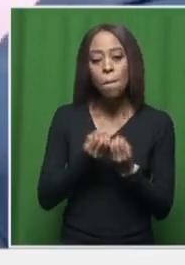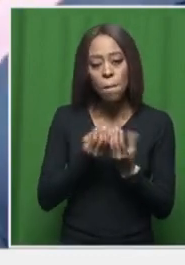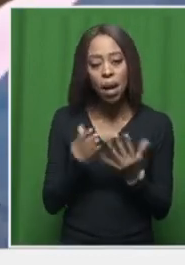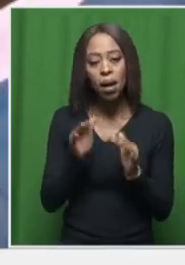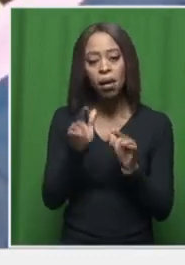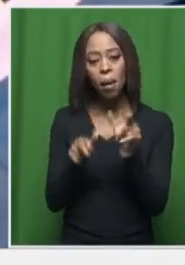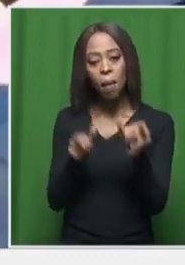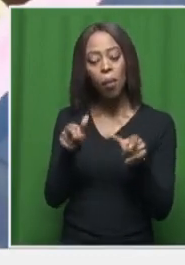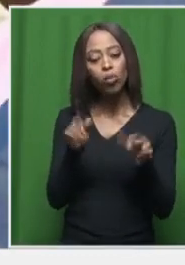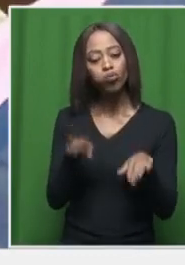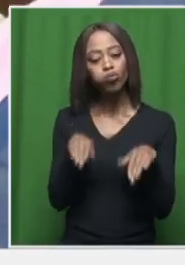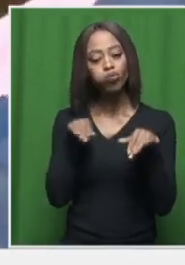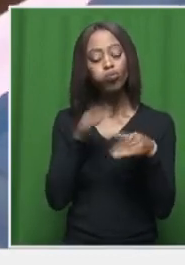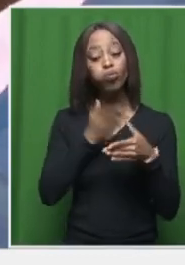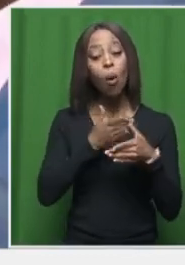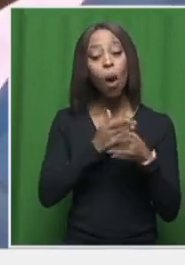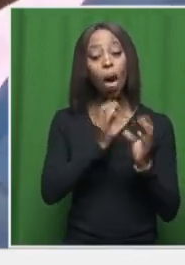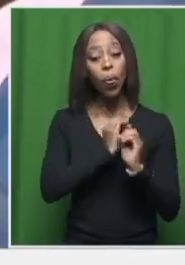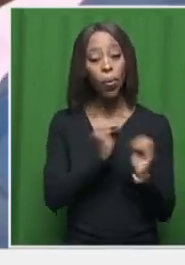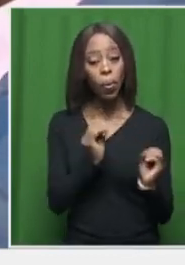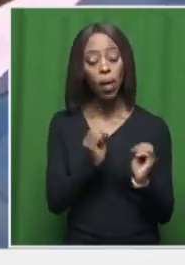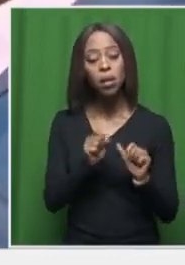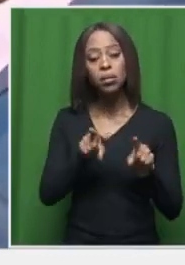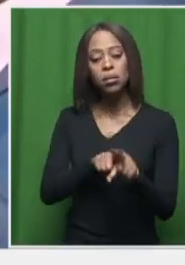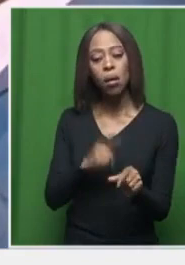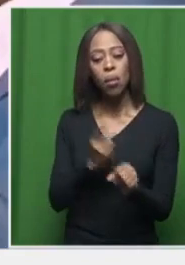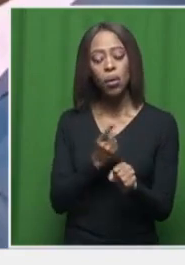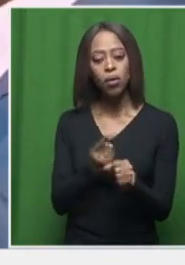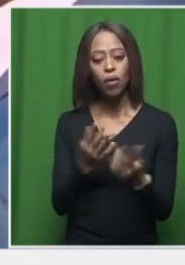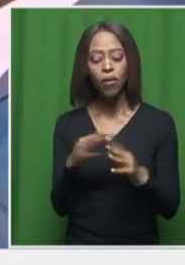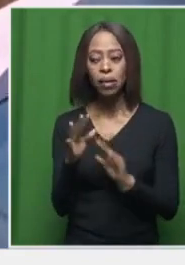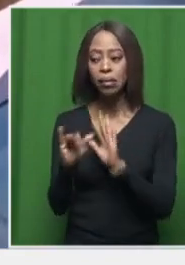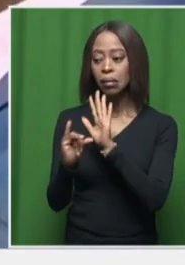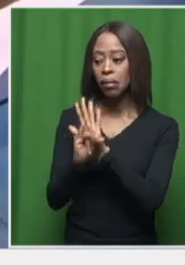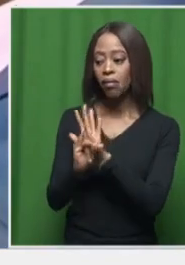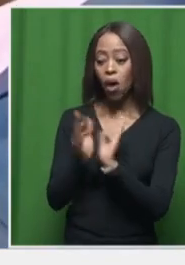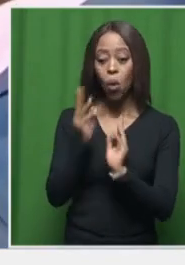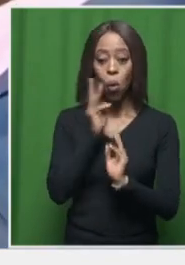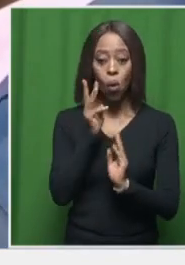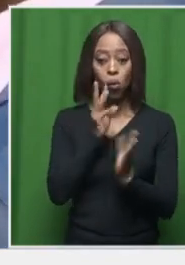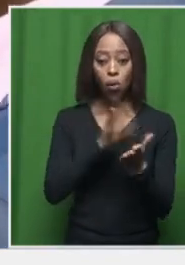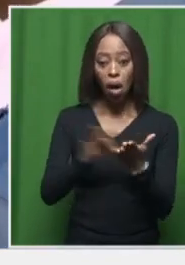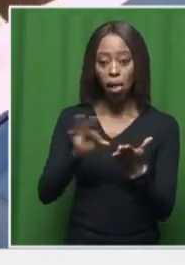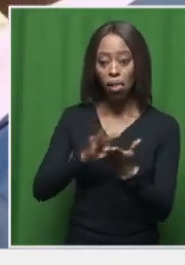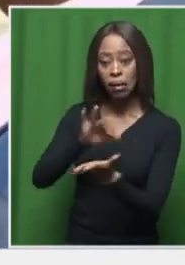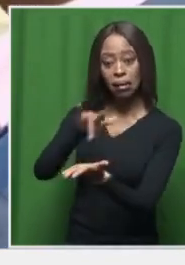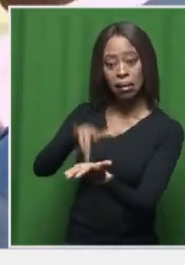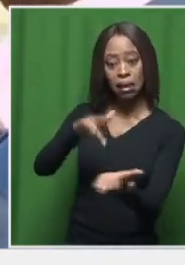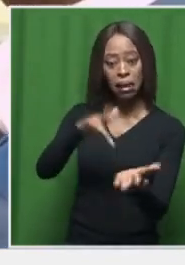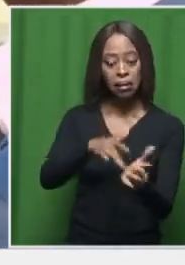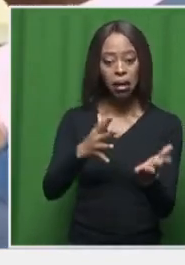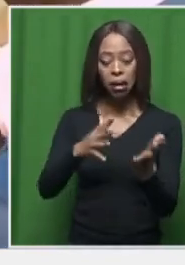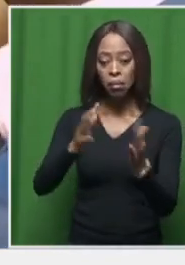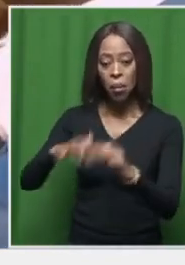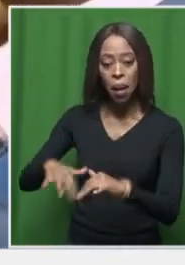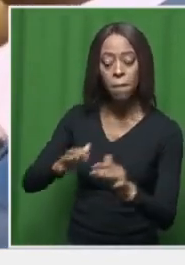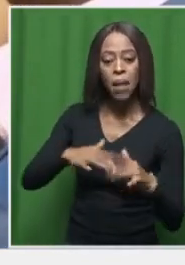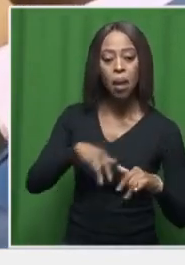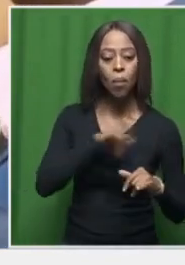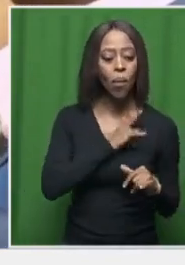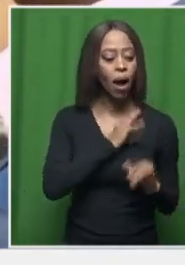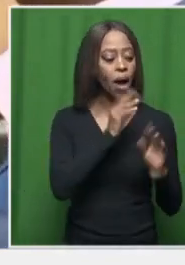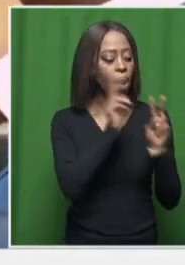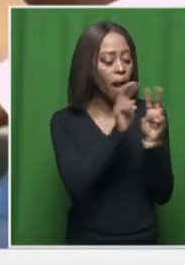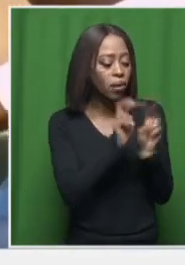queues. We've seen now that even water and water purification plants are suffering because of this, meaning